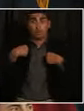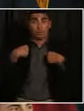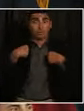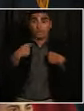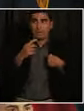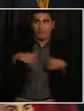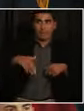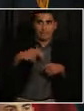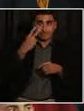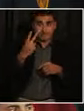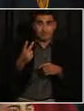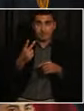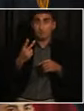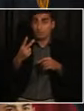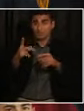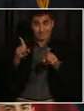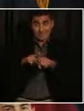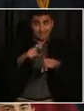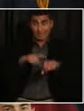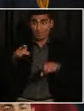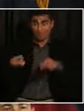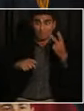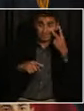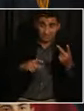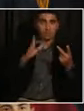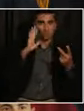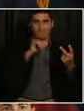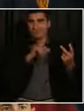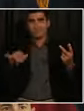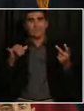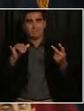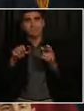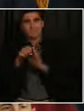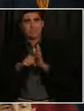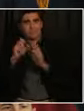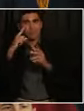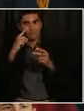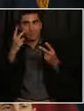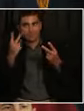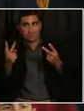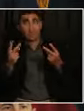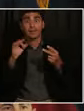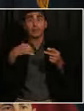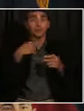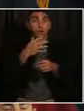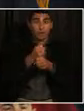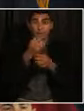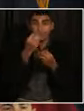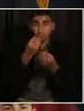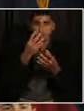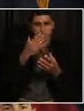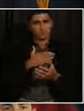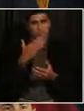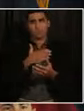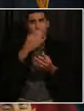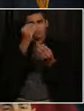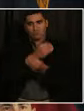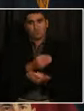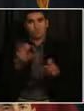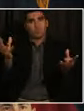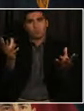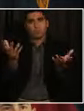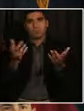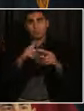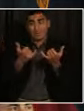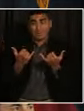and we'll probably see it the same time you do. If we get some idea about it, we're happy to share it with you. But all we really know at this point is what's